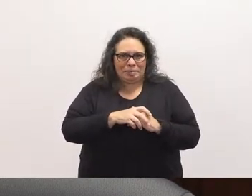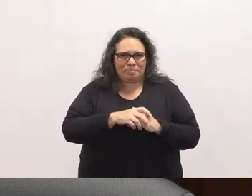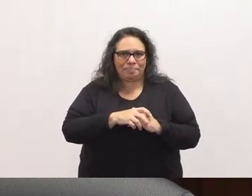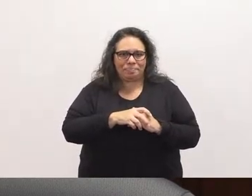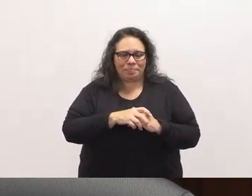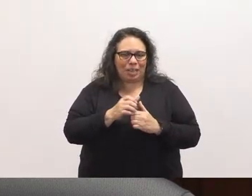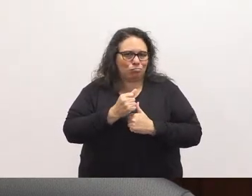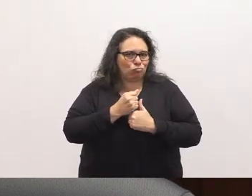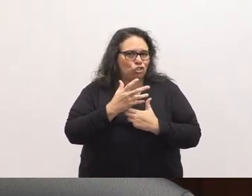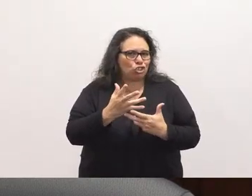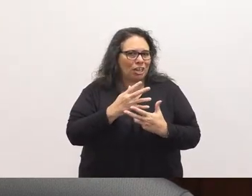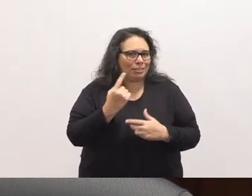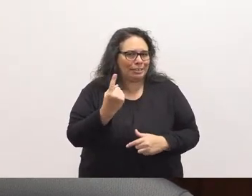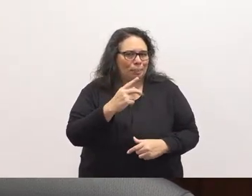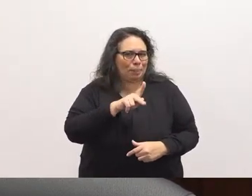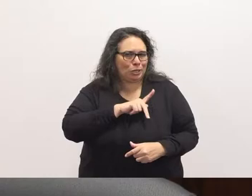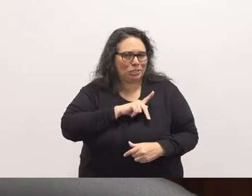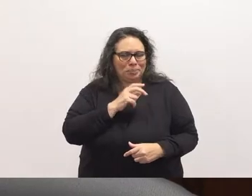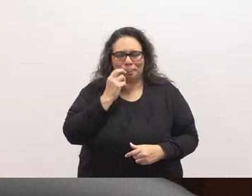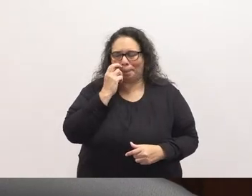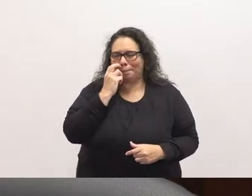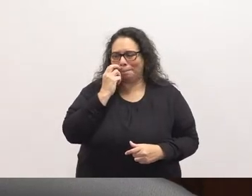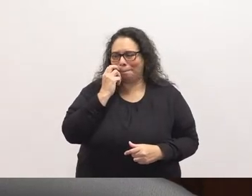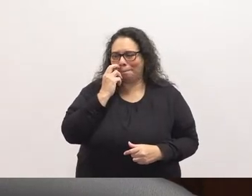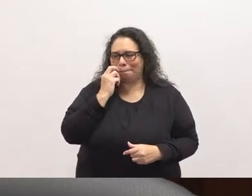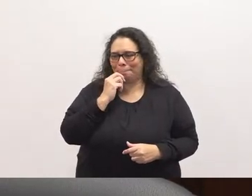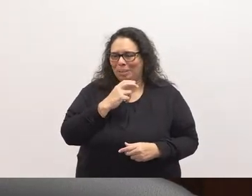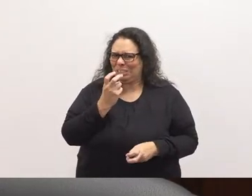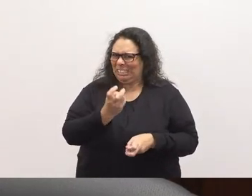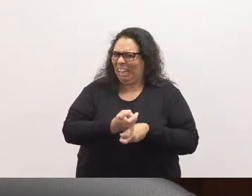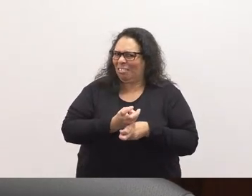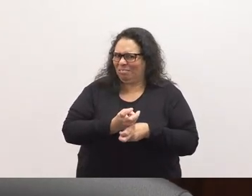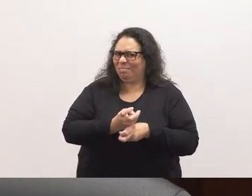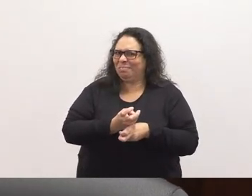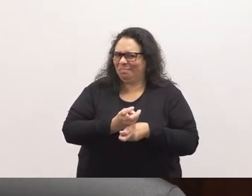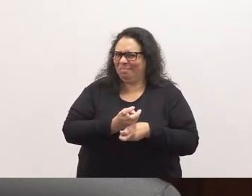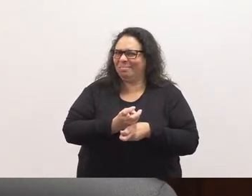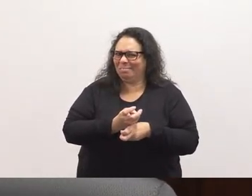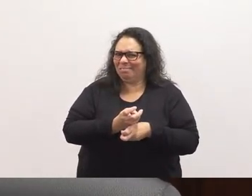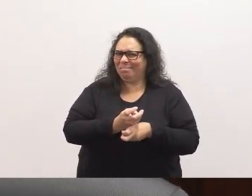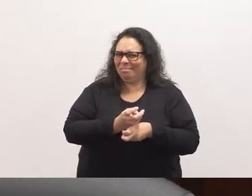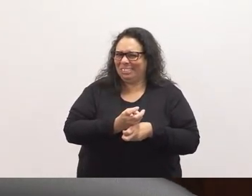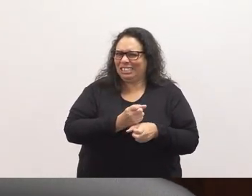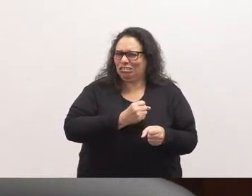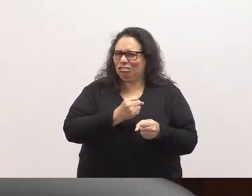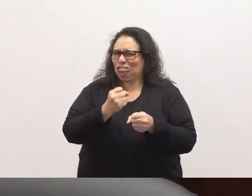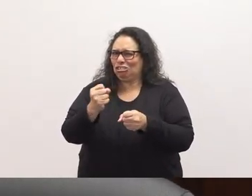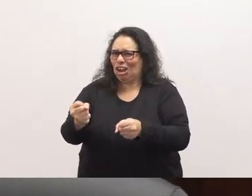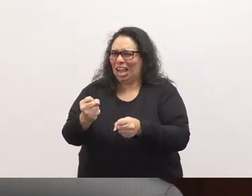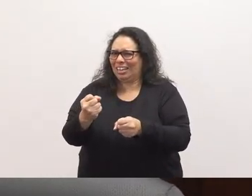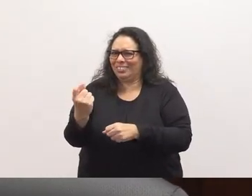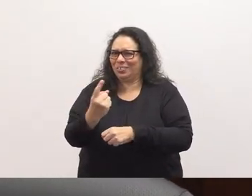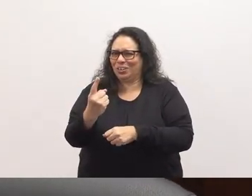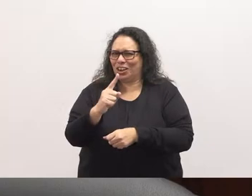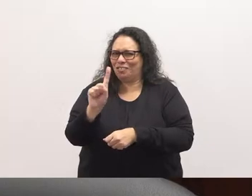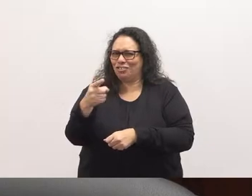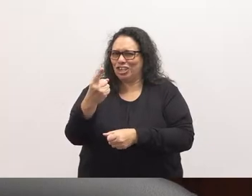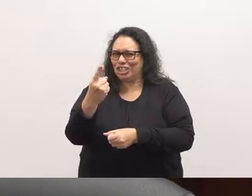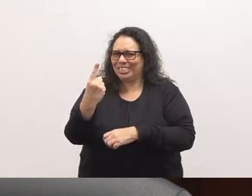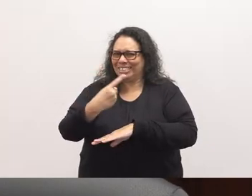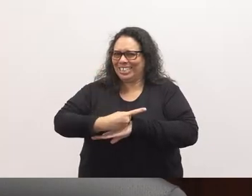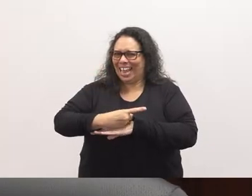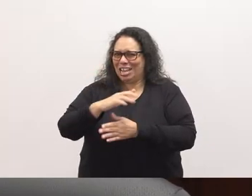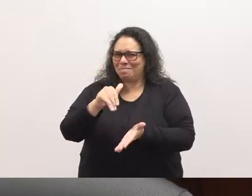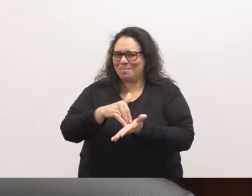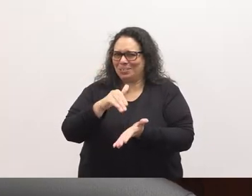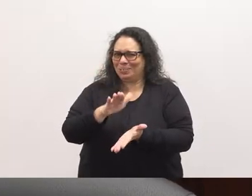I'll share something personal. It was just as tough to drop off someone in their first day of middle school as it was on their first